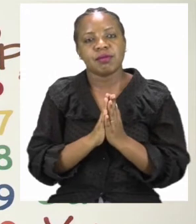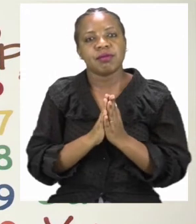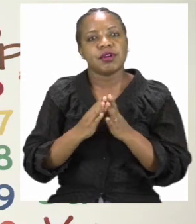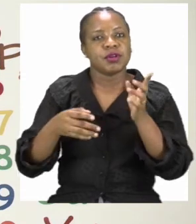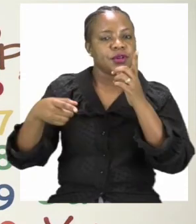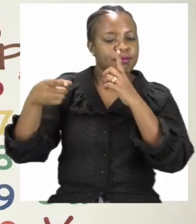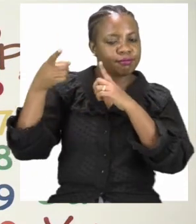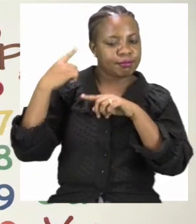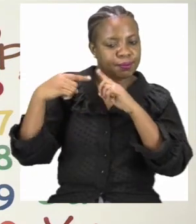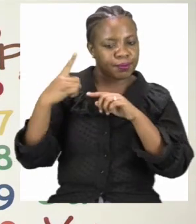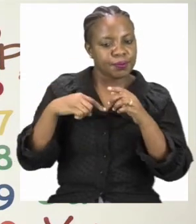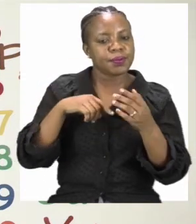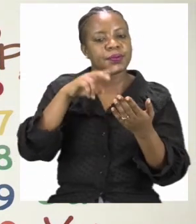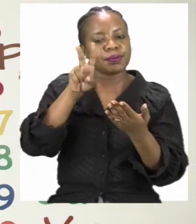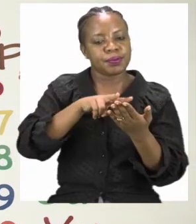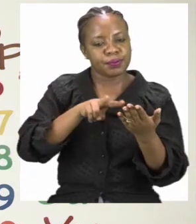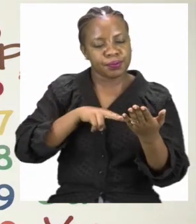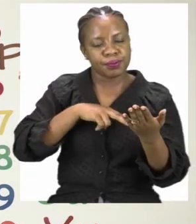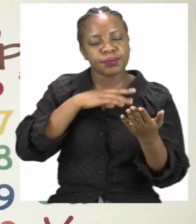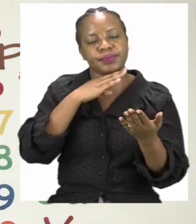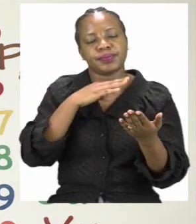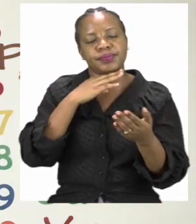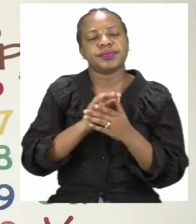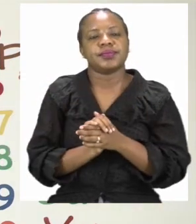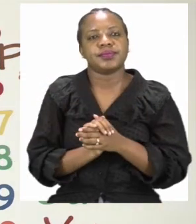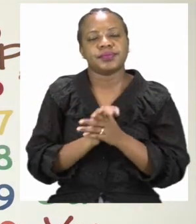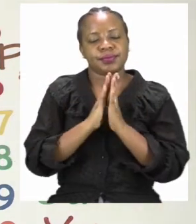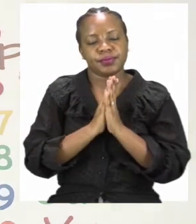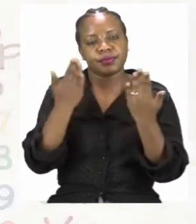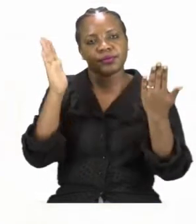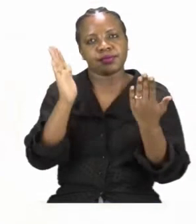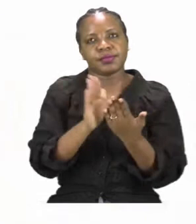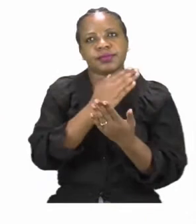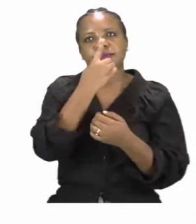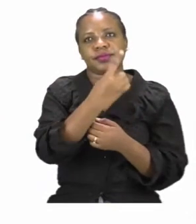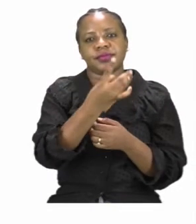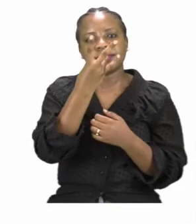it a second time. So let us turn back to page 17.